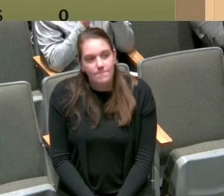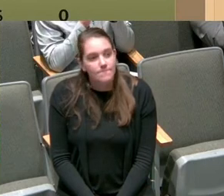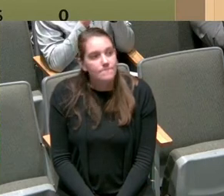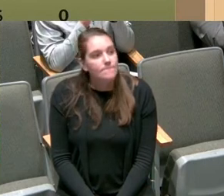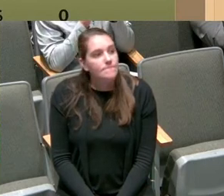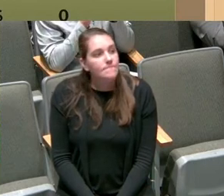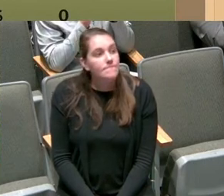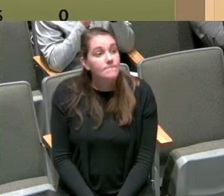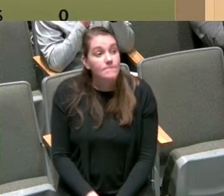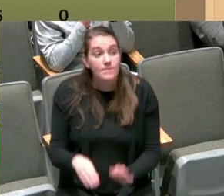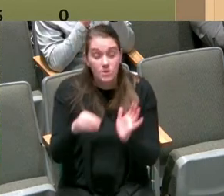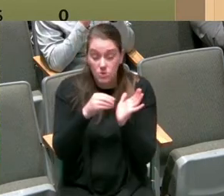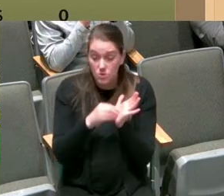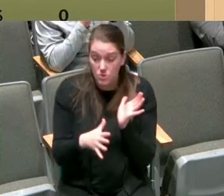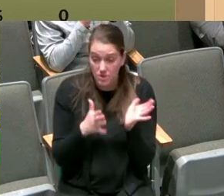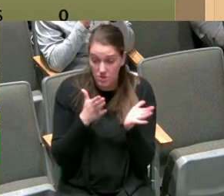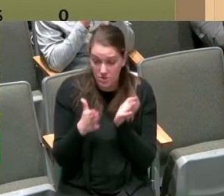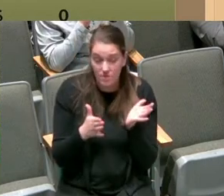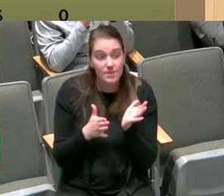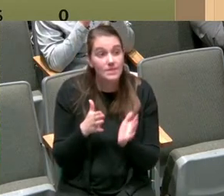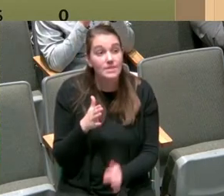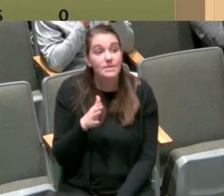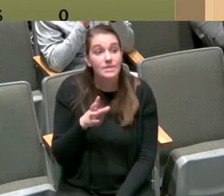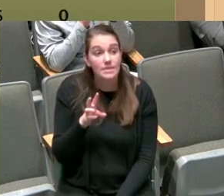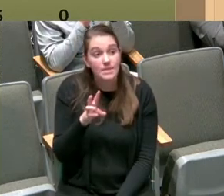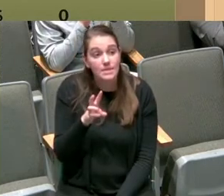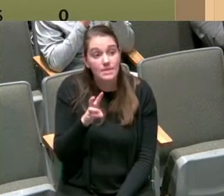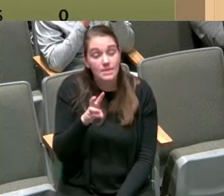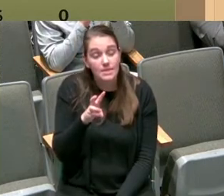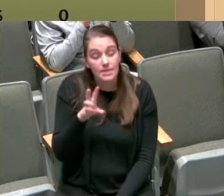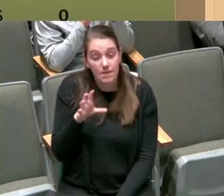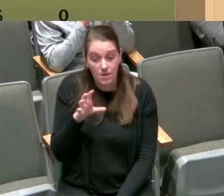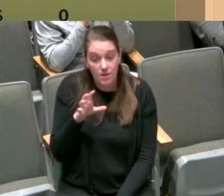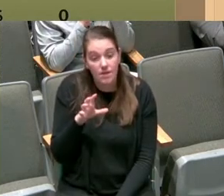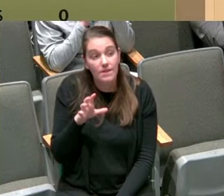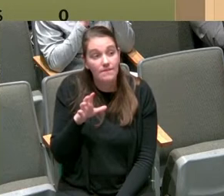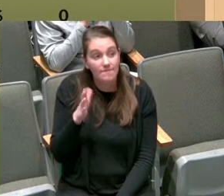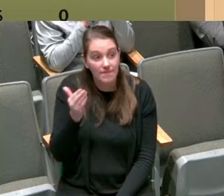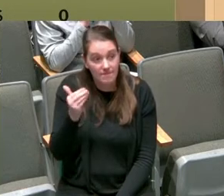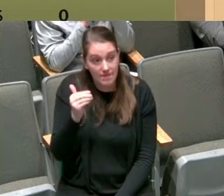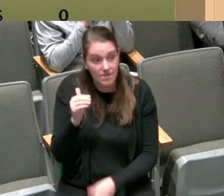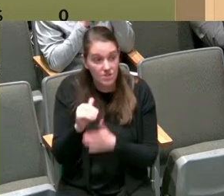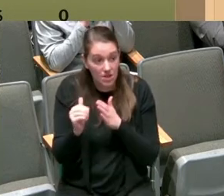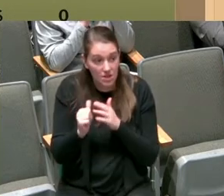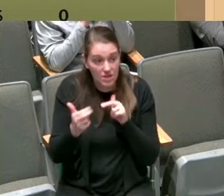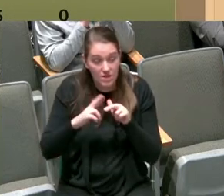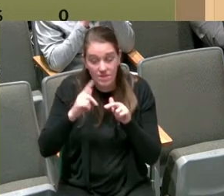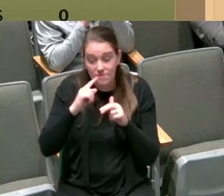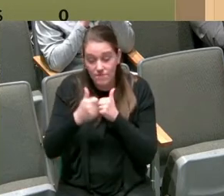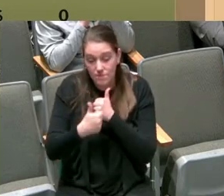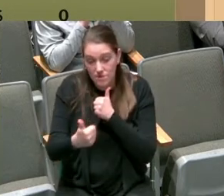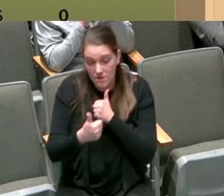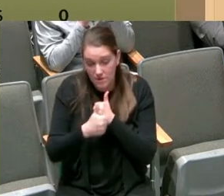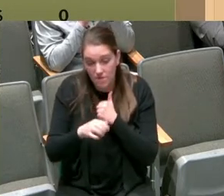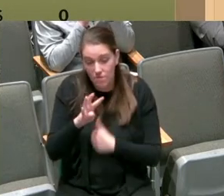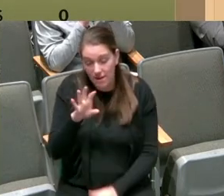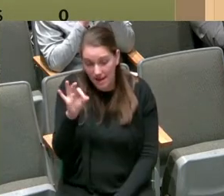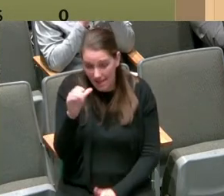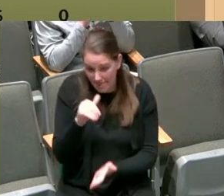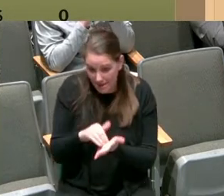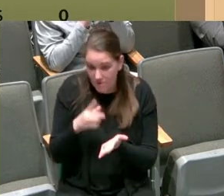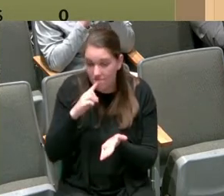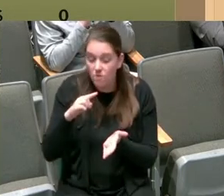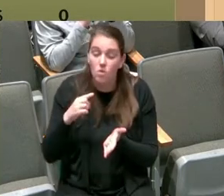student services six hundred and fifteen thousand dollar increase for transportation 49 000 increase for